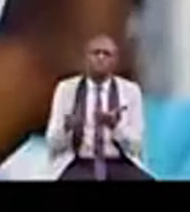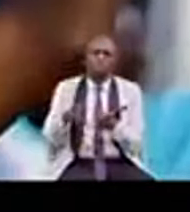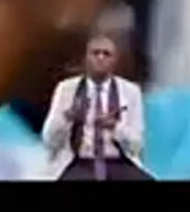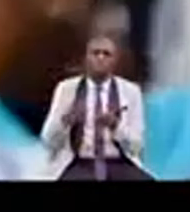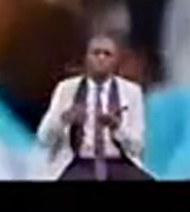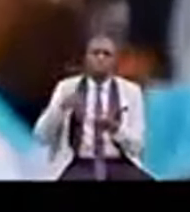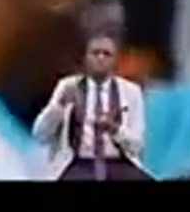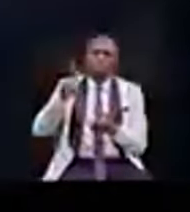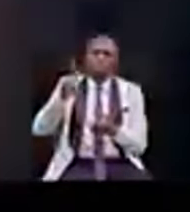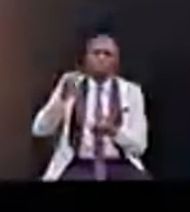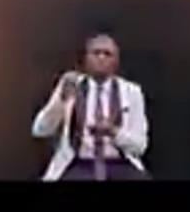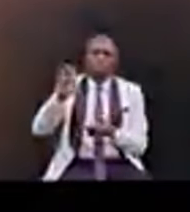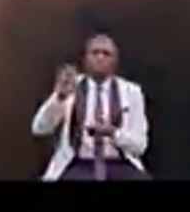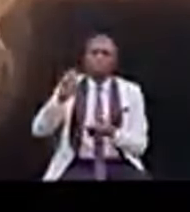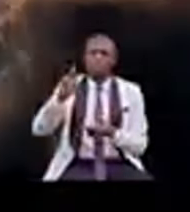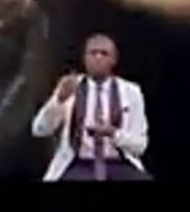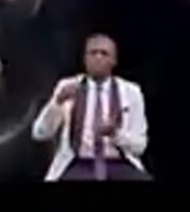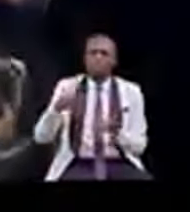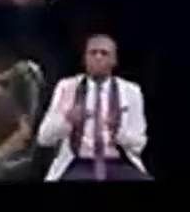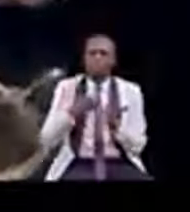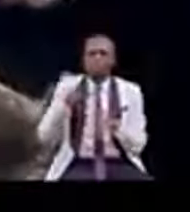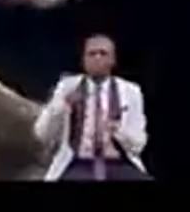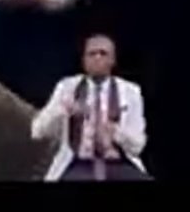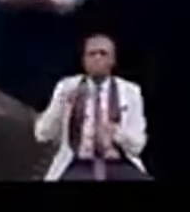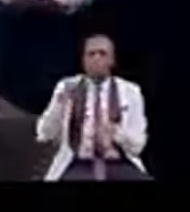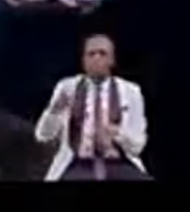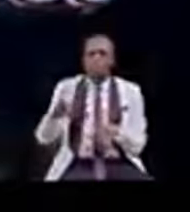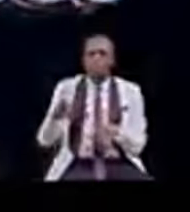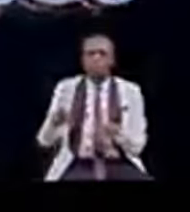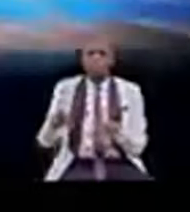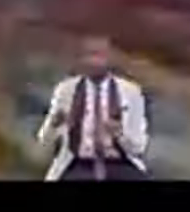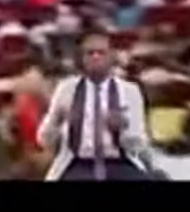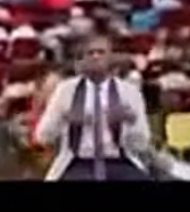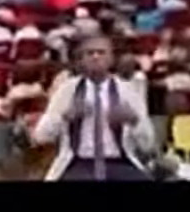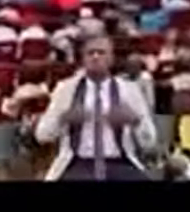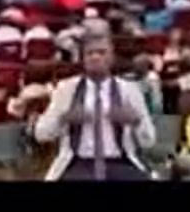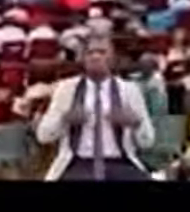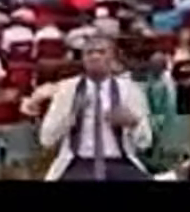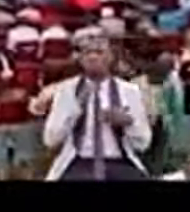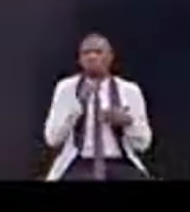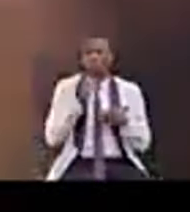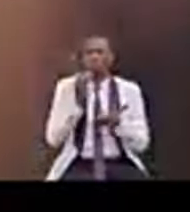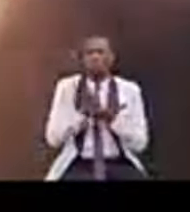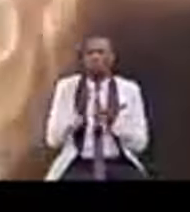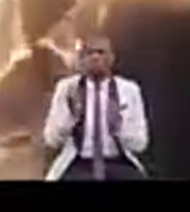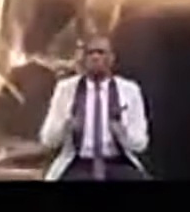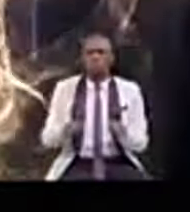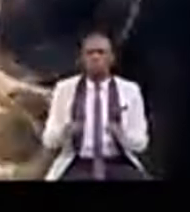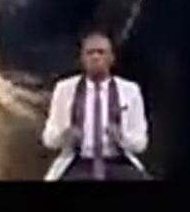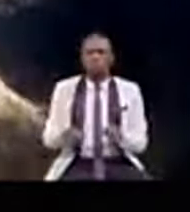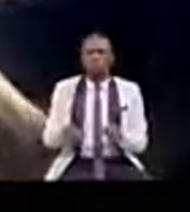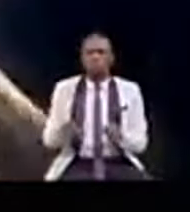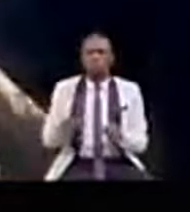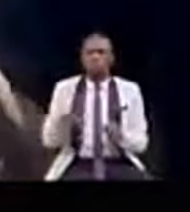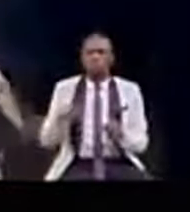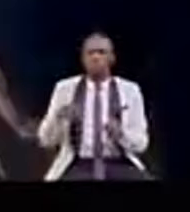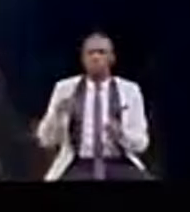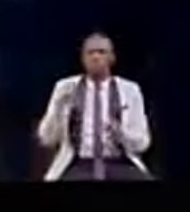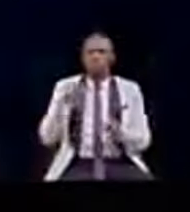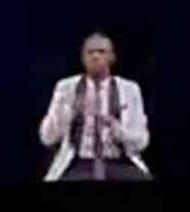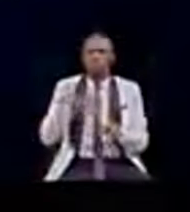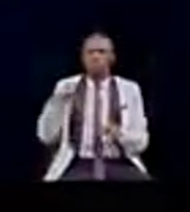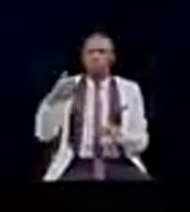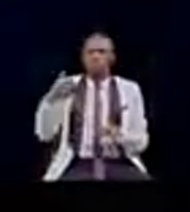reveals him as the very Son of God. And so when Jesus asks, "Who do men say that